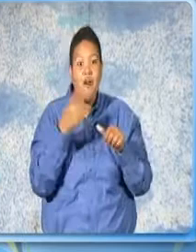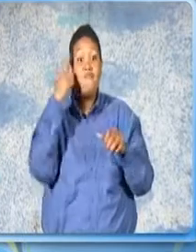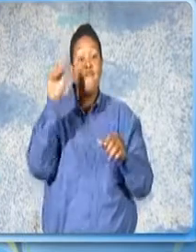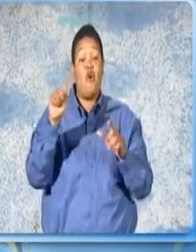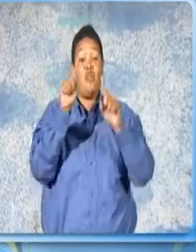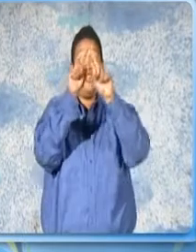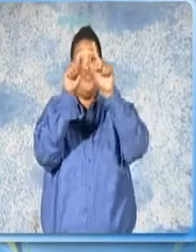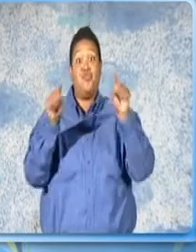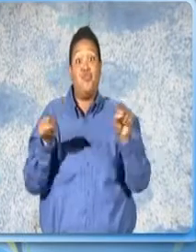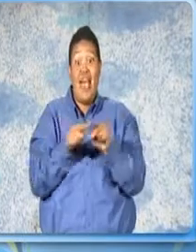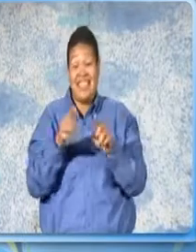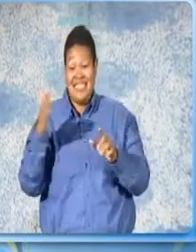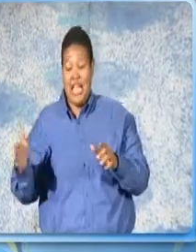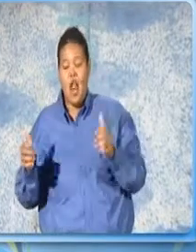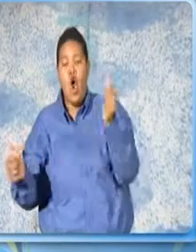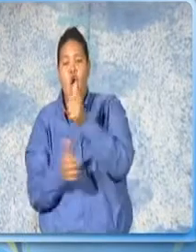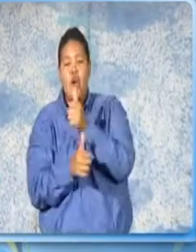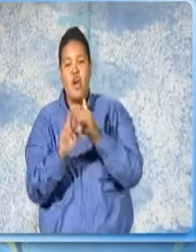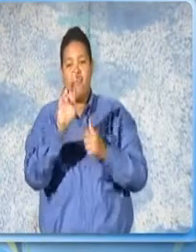triangular side under the ramp?